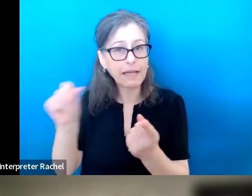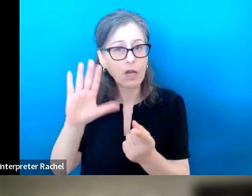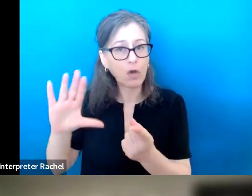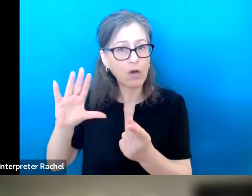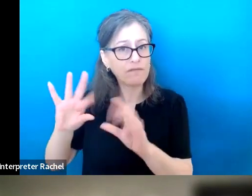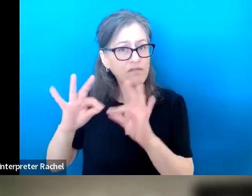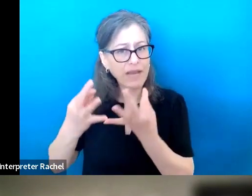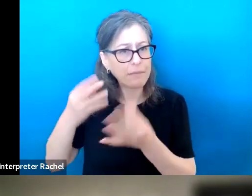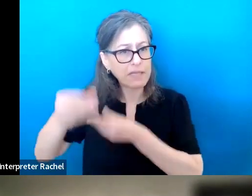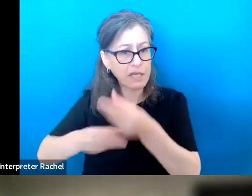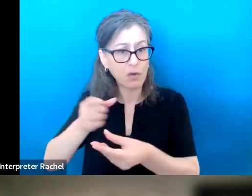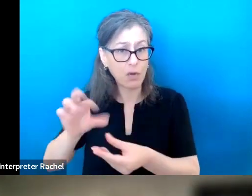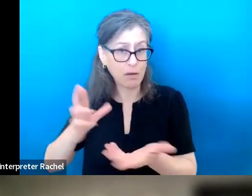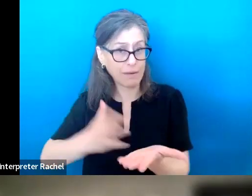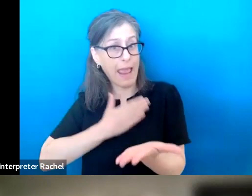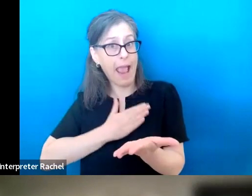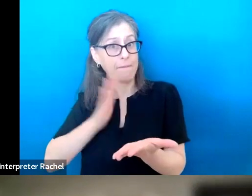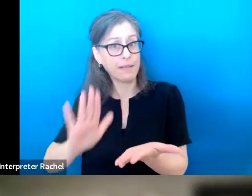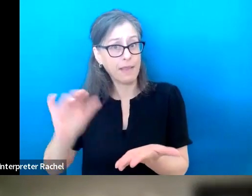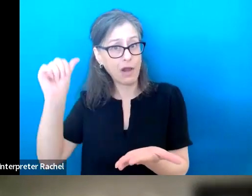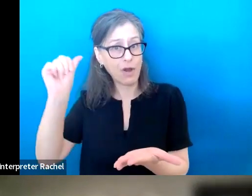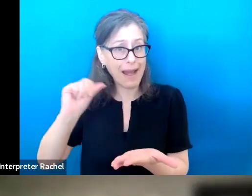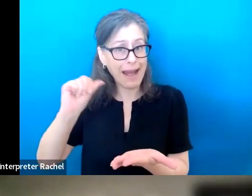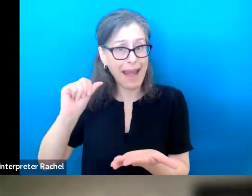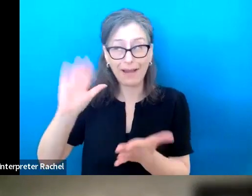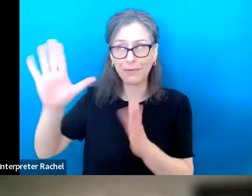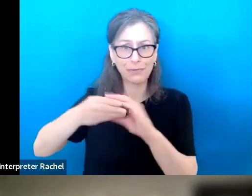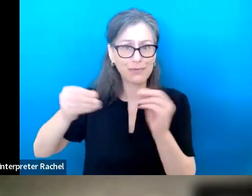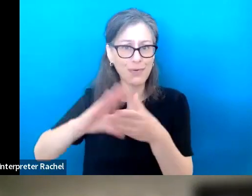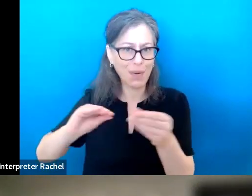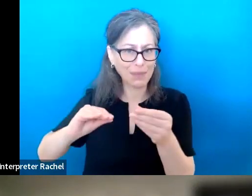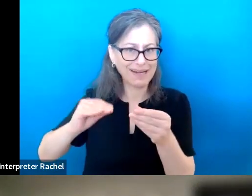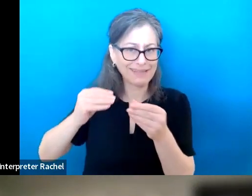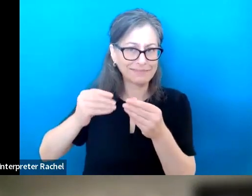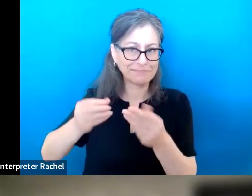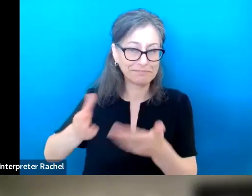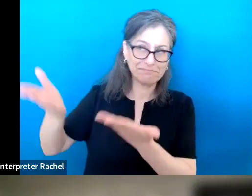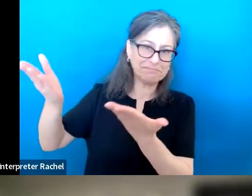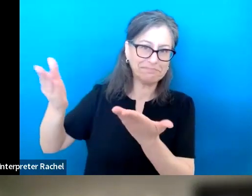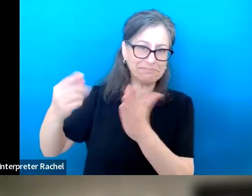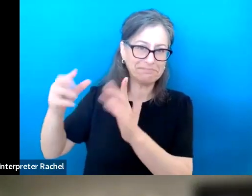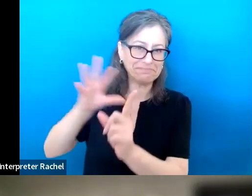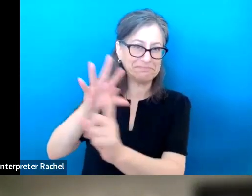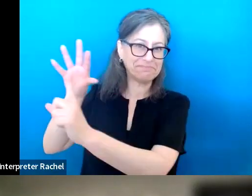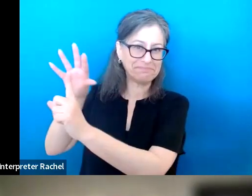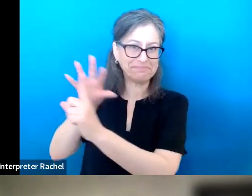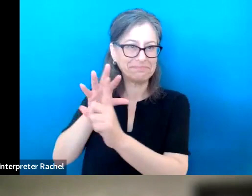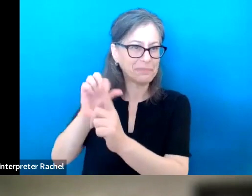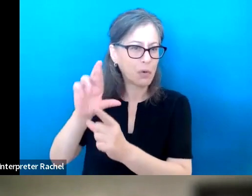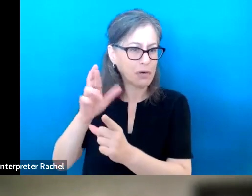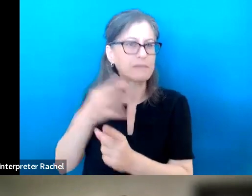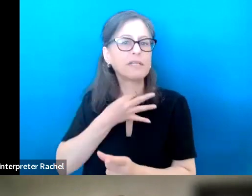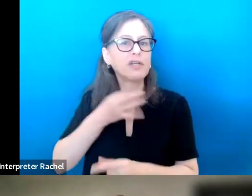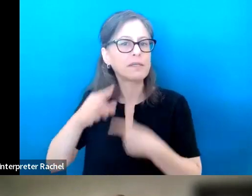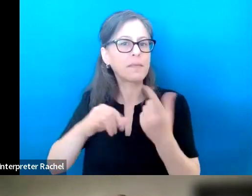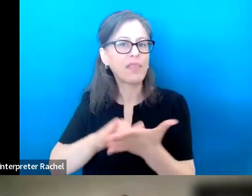happy that their auntie's story, finally got the light of day? Just curious about